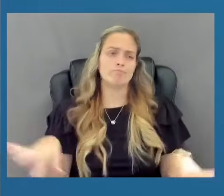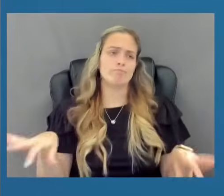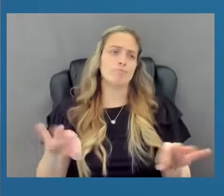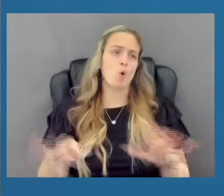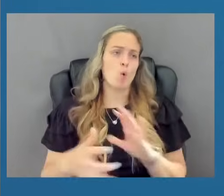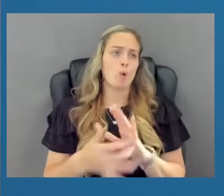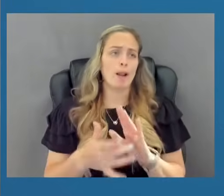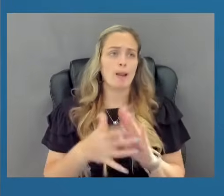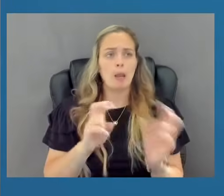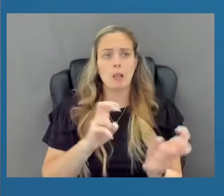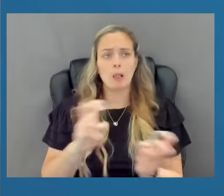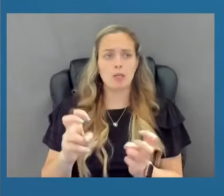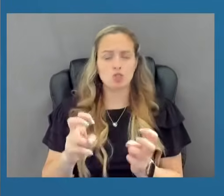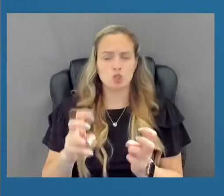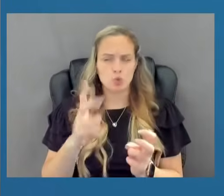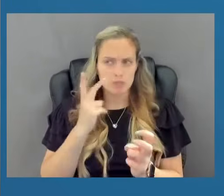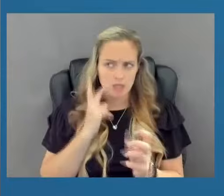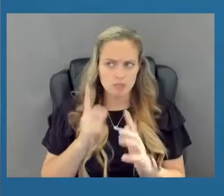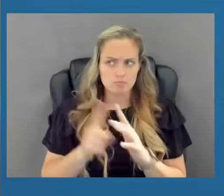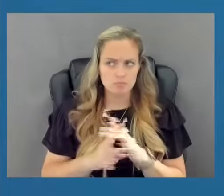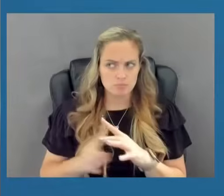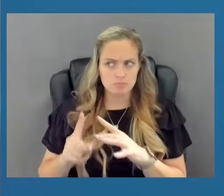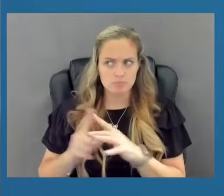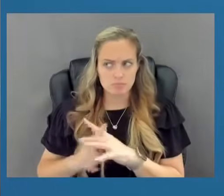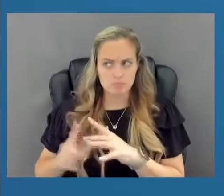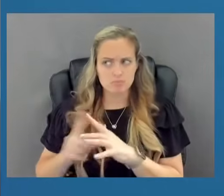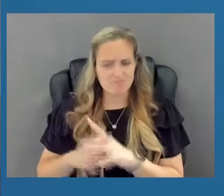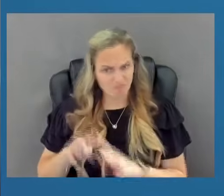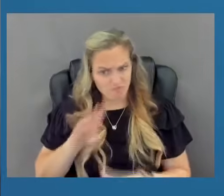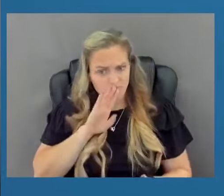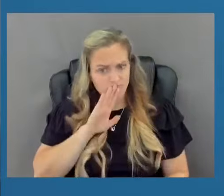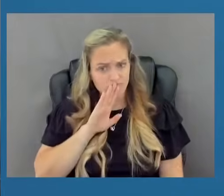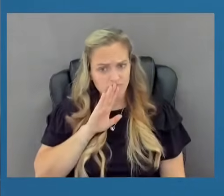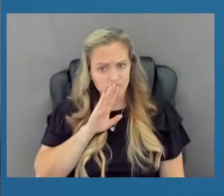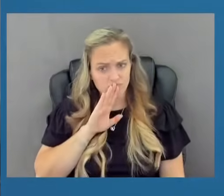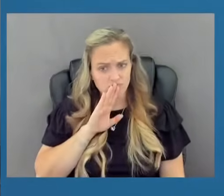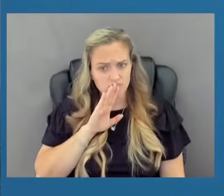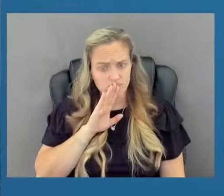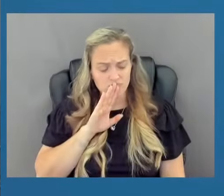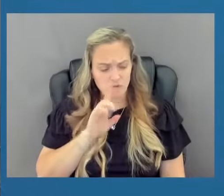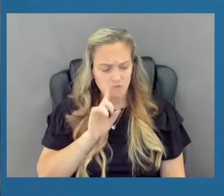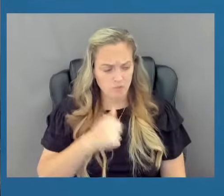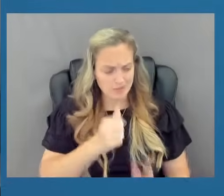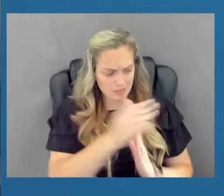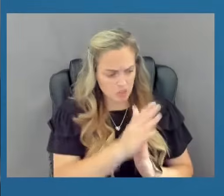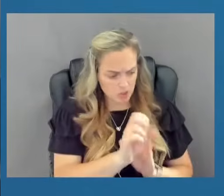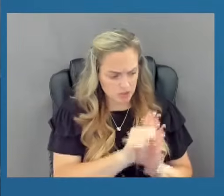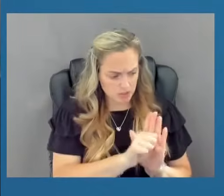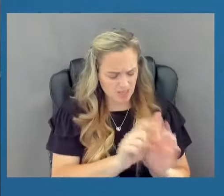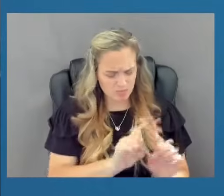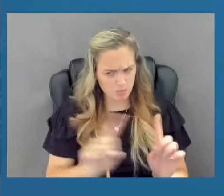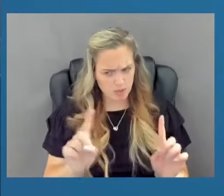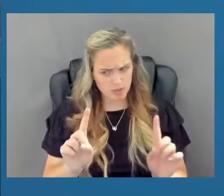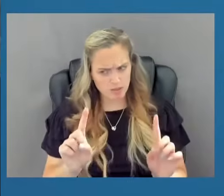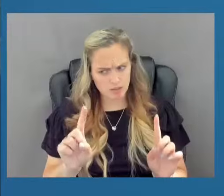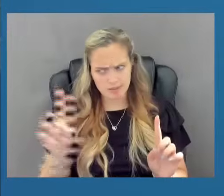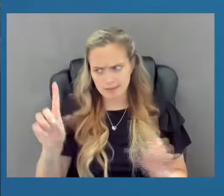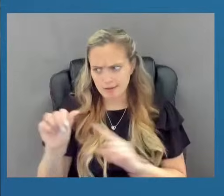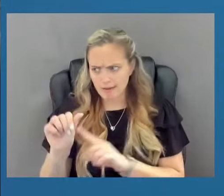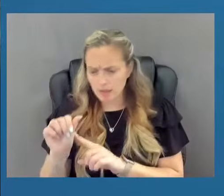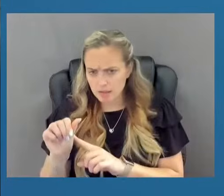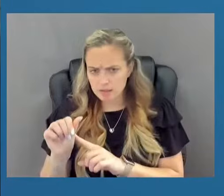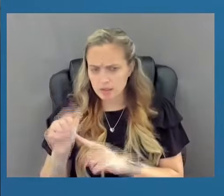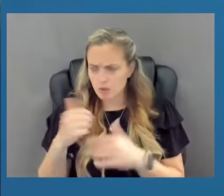were starting to surface, and it was maddening, not just to me as the leader of the state, but also district attorneys. I'd go